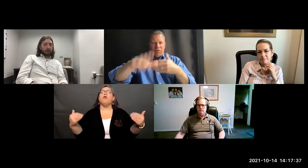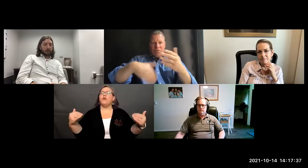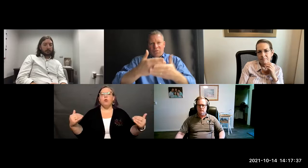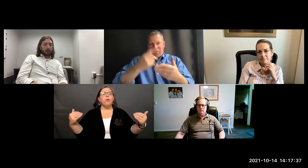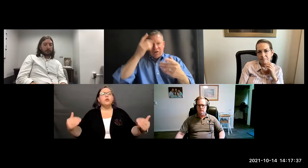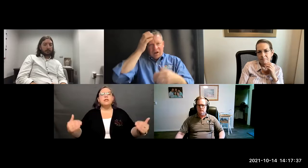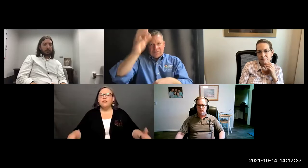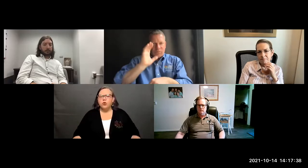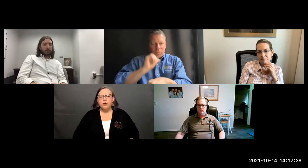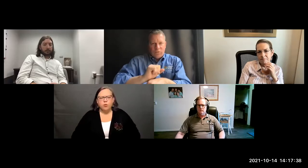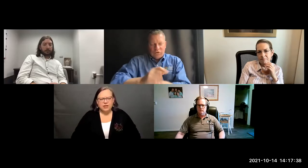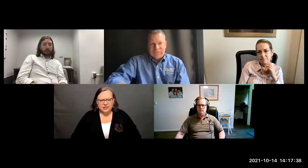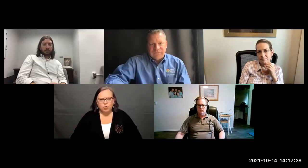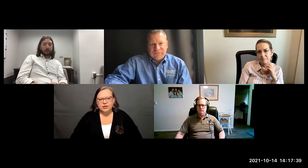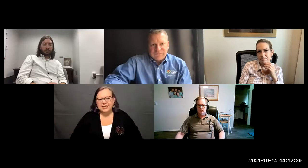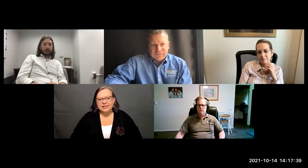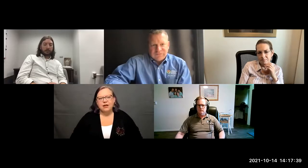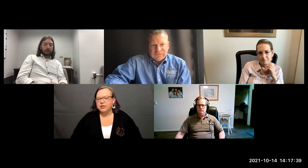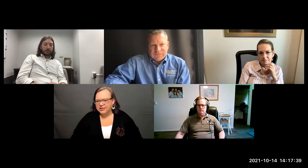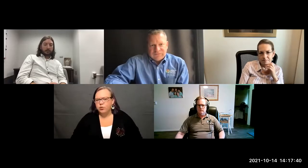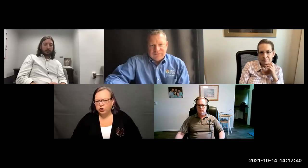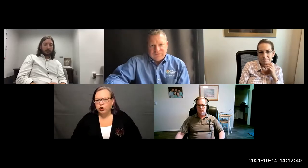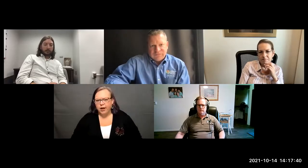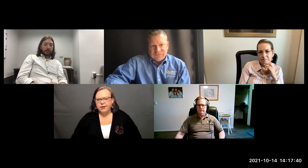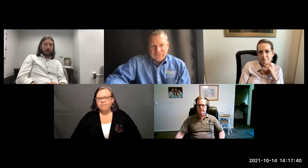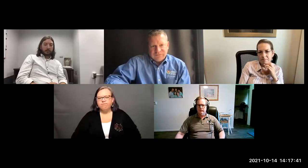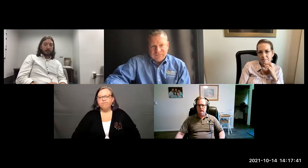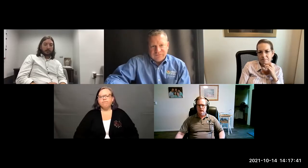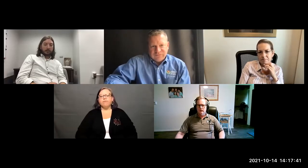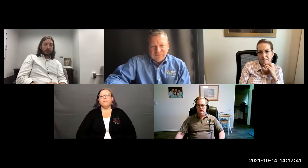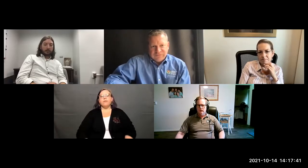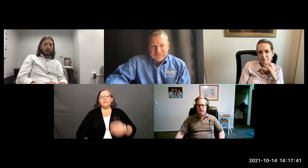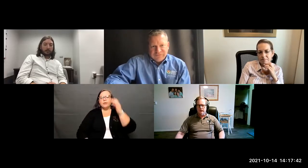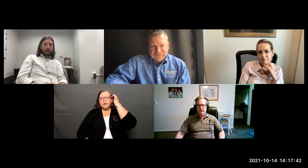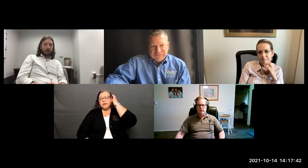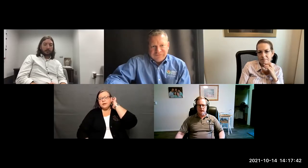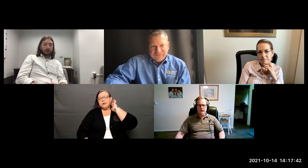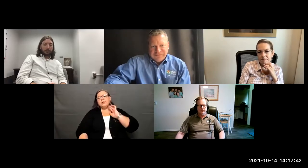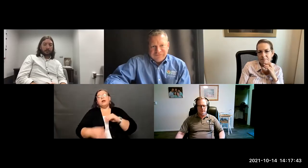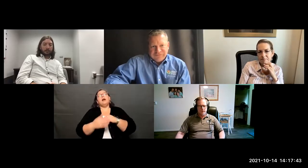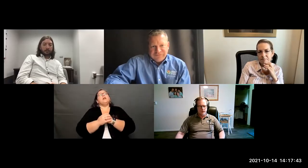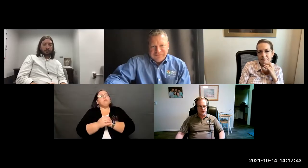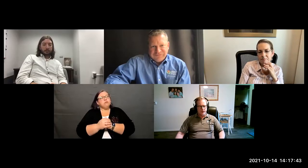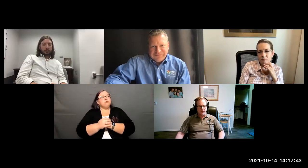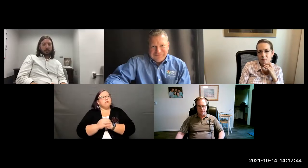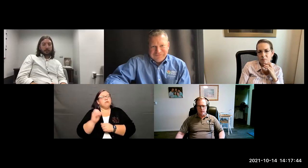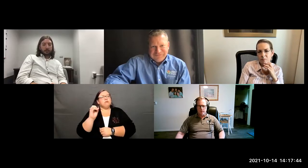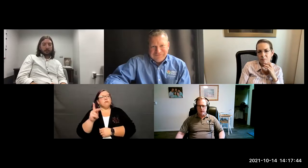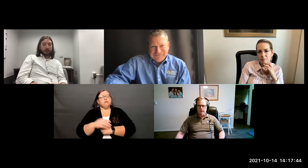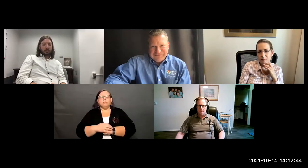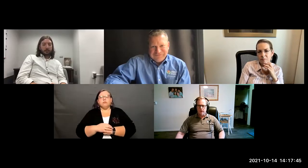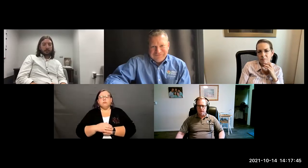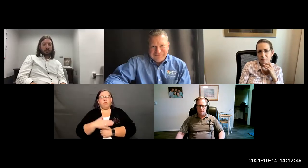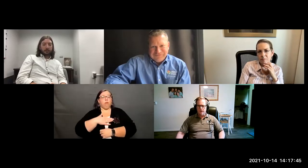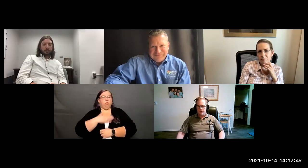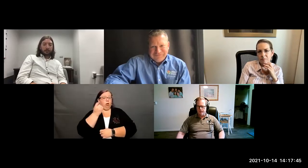an overview, a bird's eye view of what this process and concept would look like. Okay, well, my understanding from our